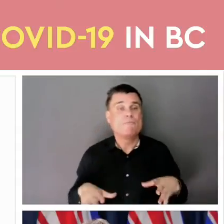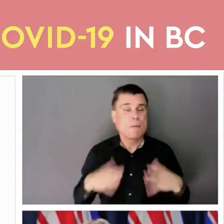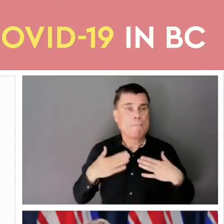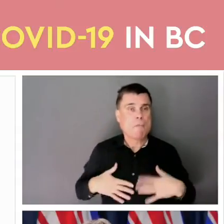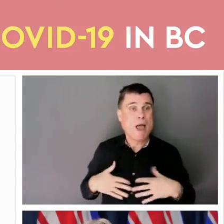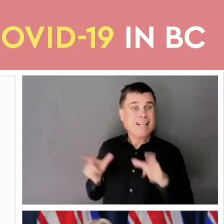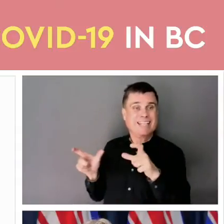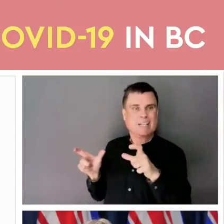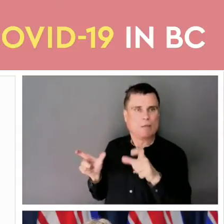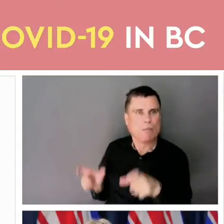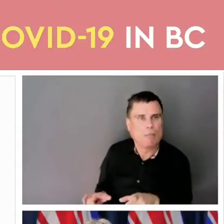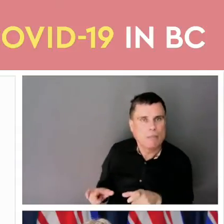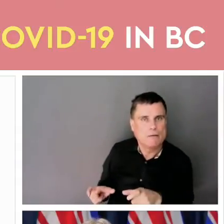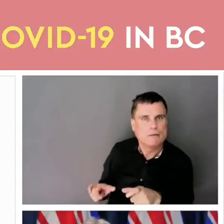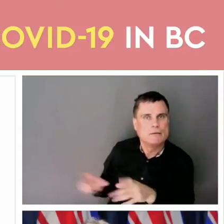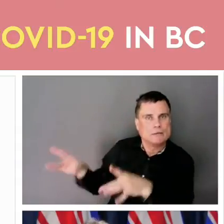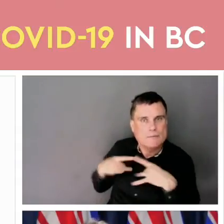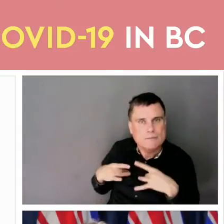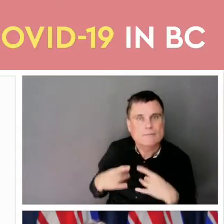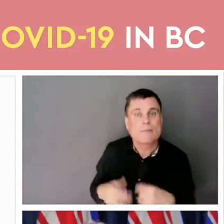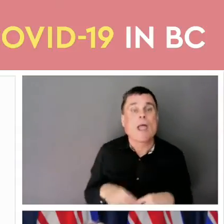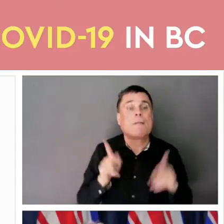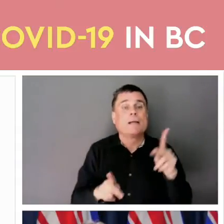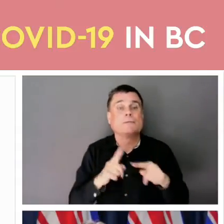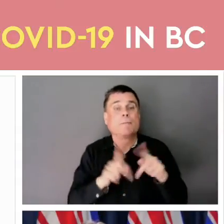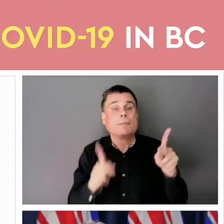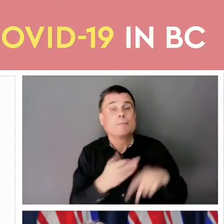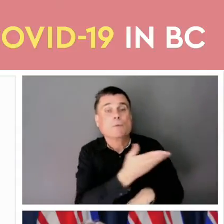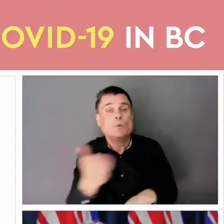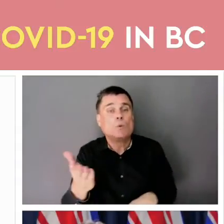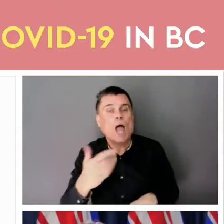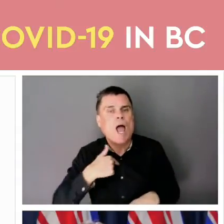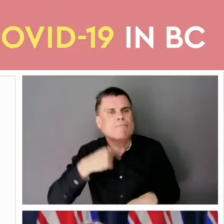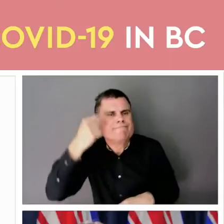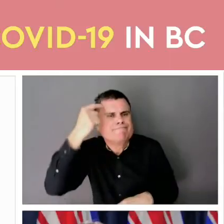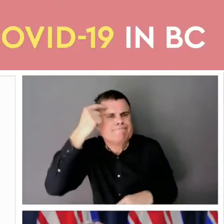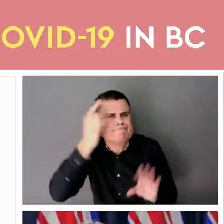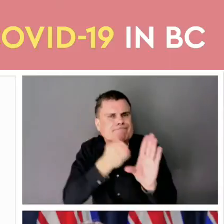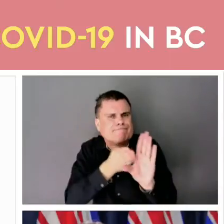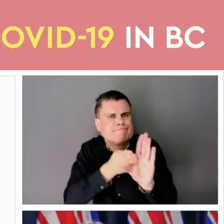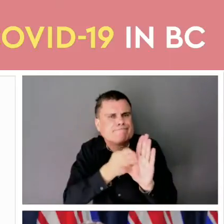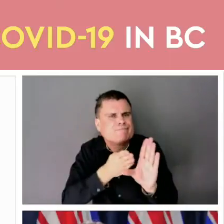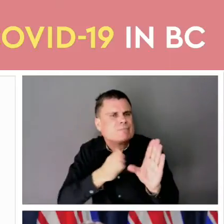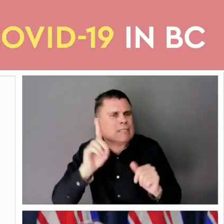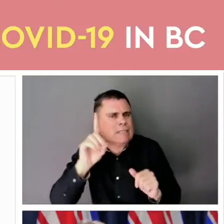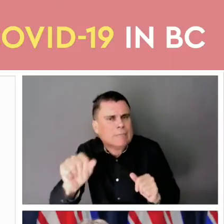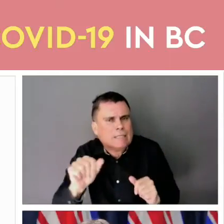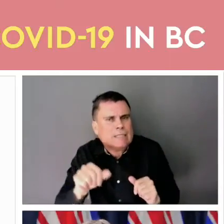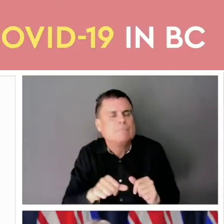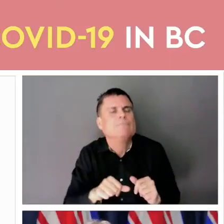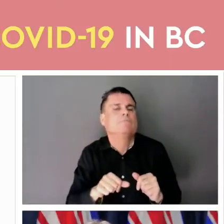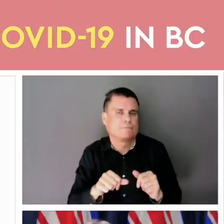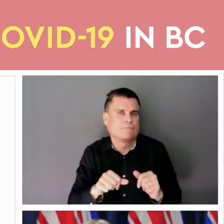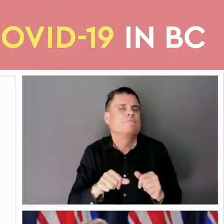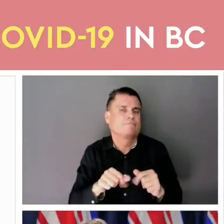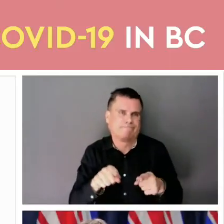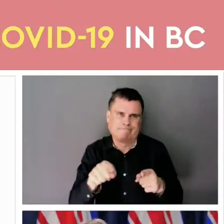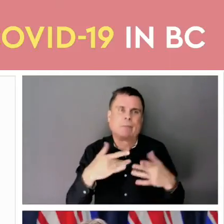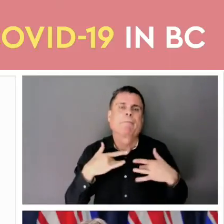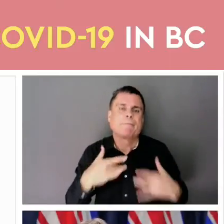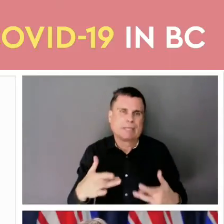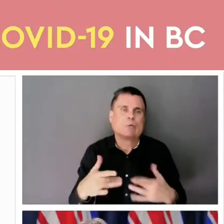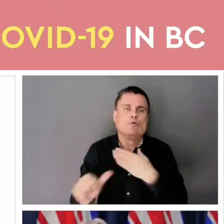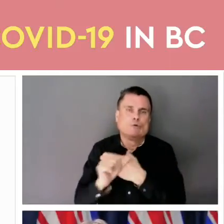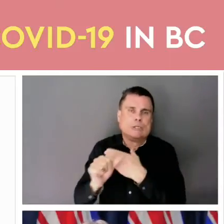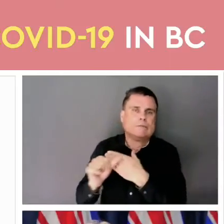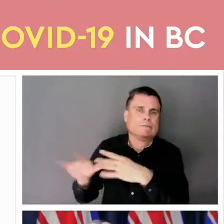disabilities can have increased risk, and more details will come of that particular group. Patients on dialysis